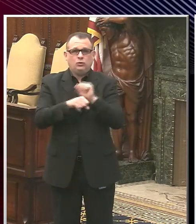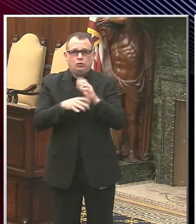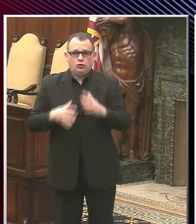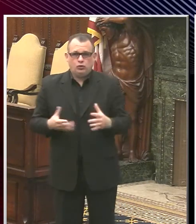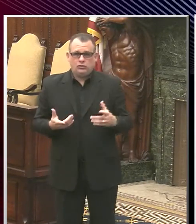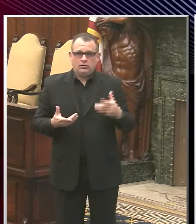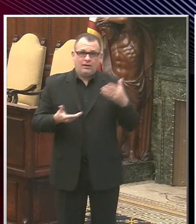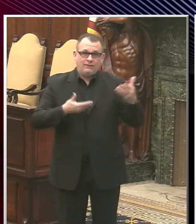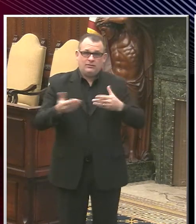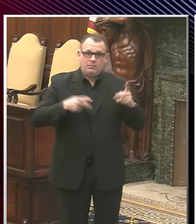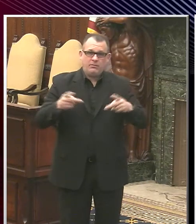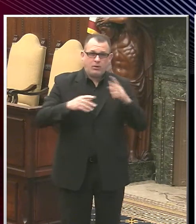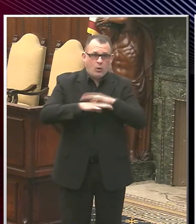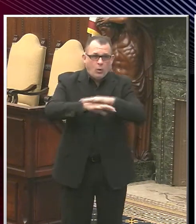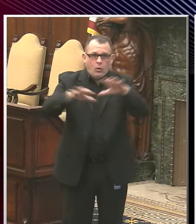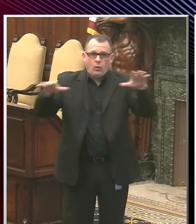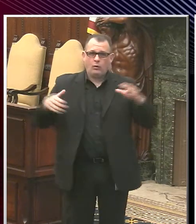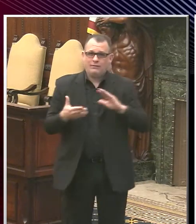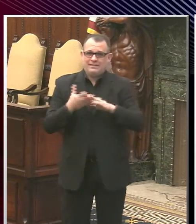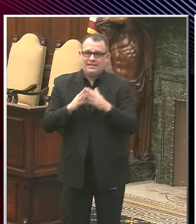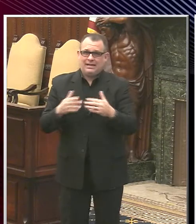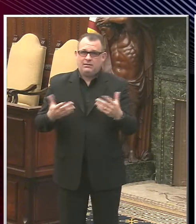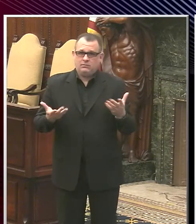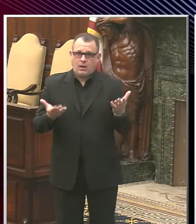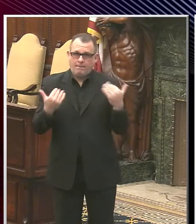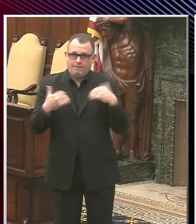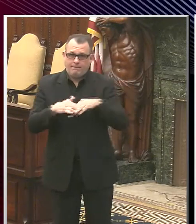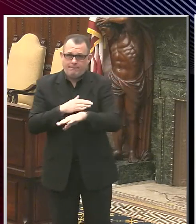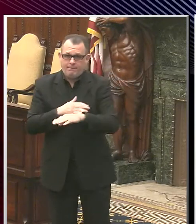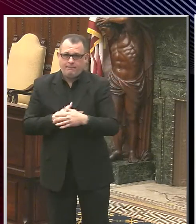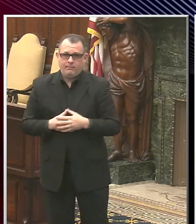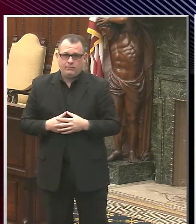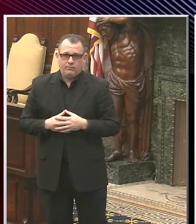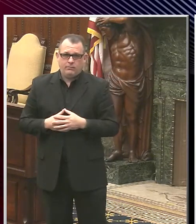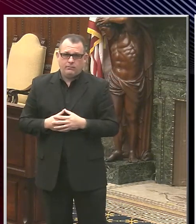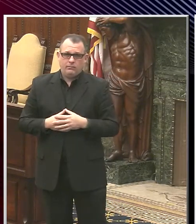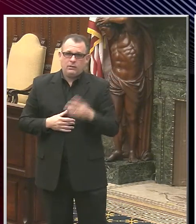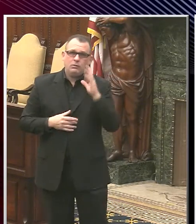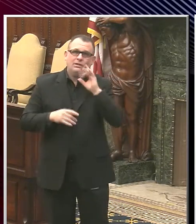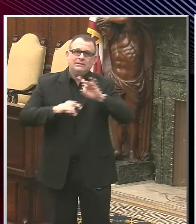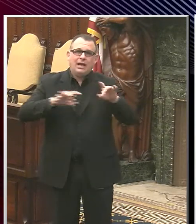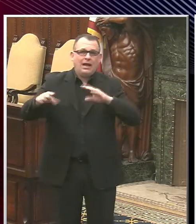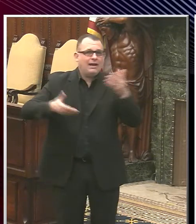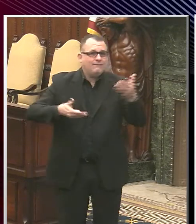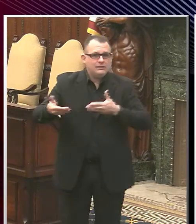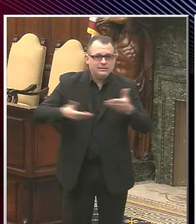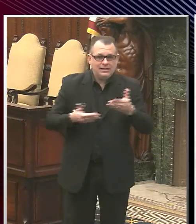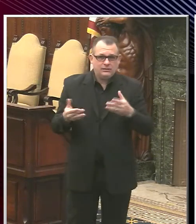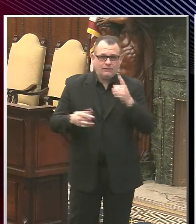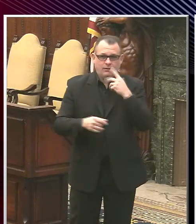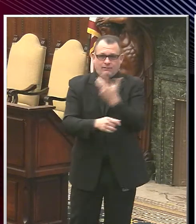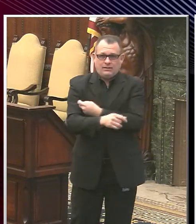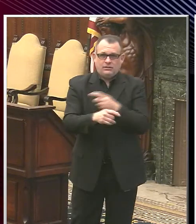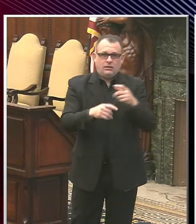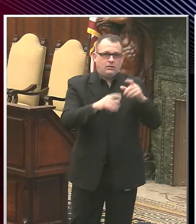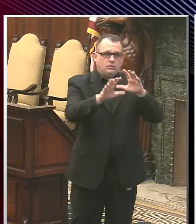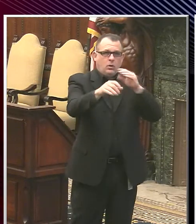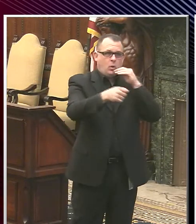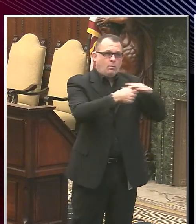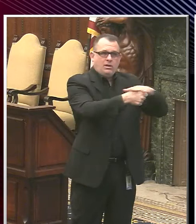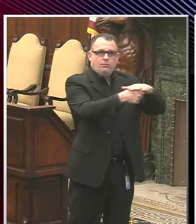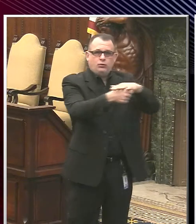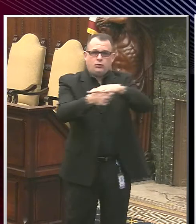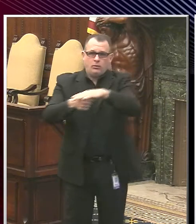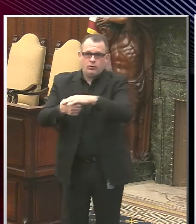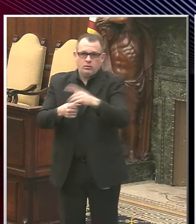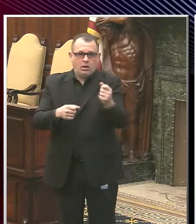people citywide, but we've been oversampling people in the less vaccinated zip codes. Most people have been invited by email. Some have been invited